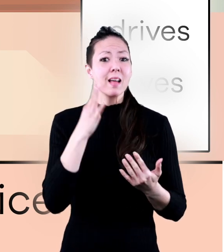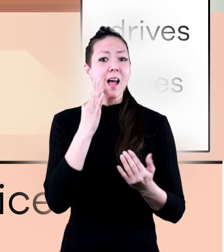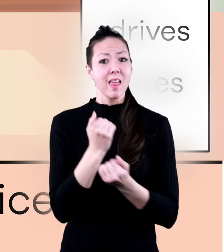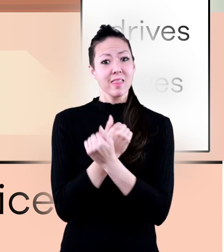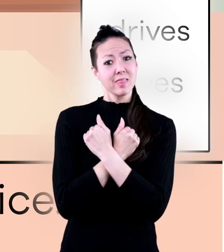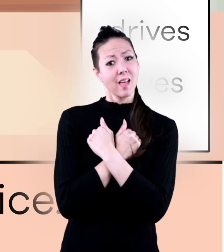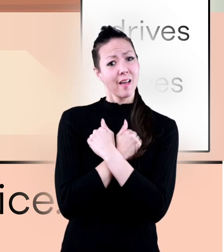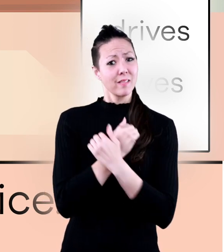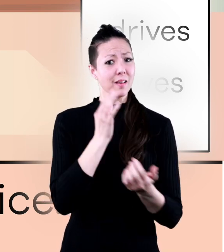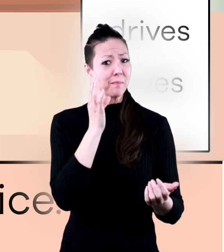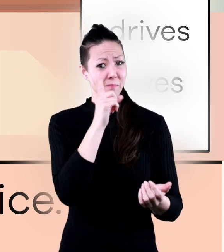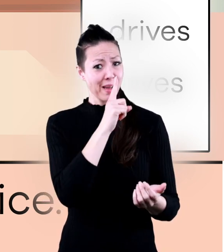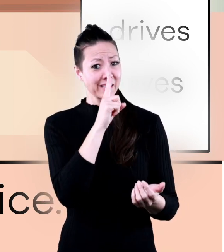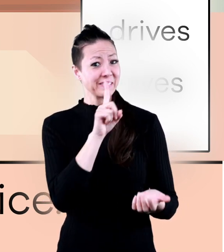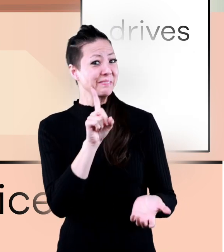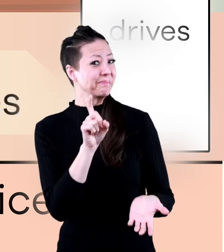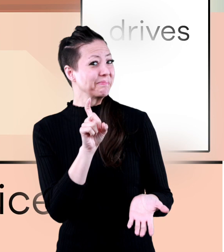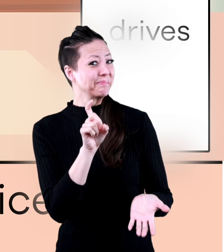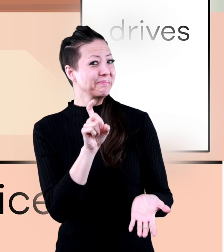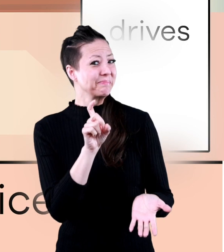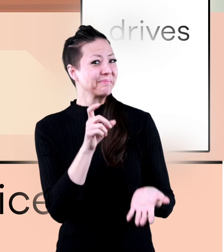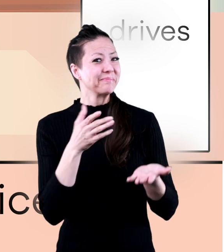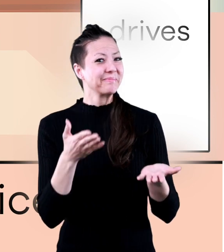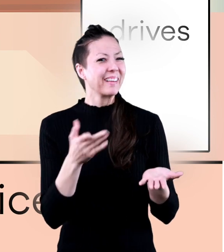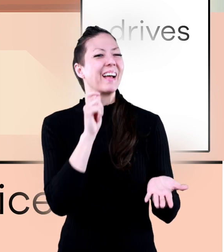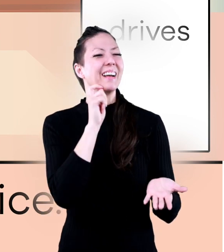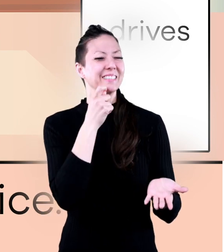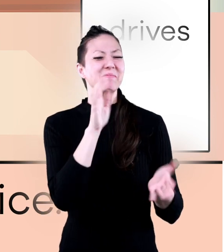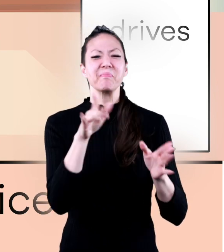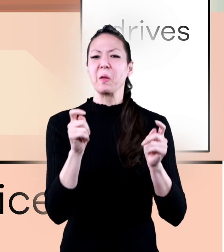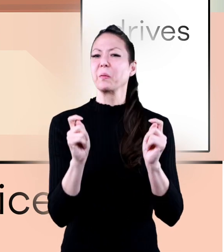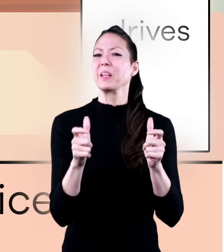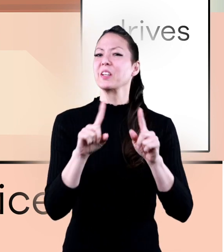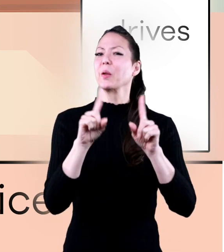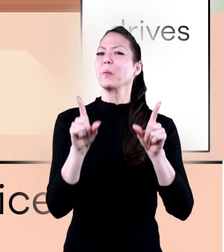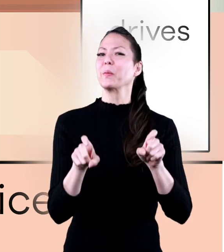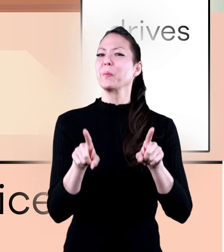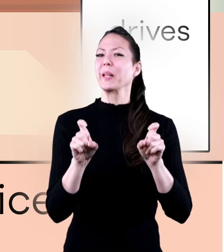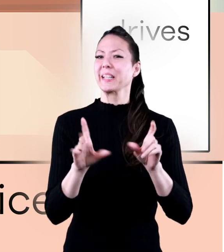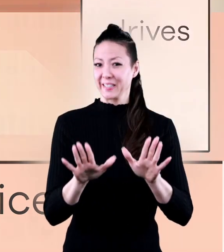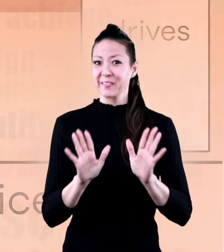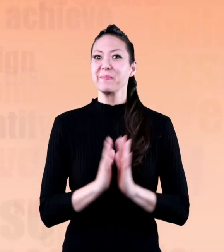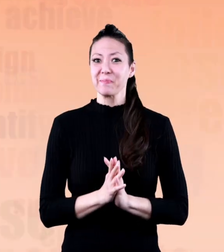about my cat loves mice? Awesome!